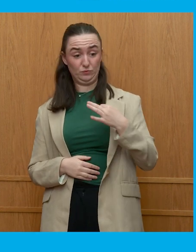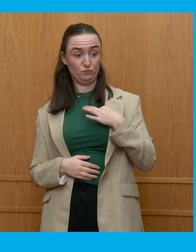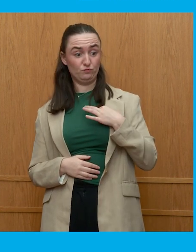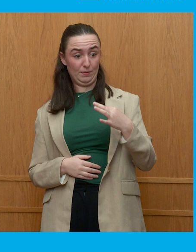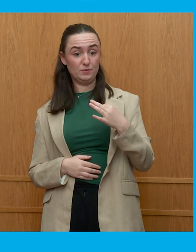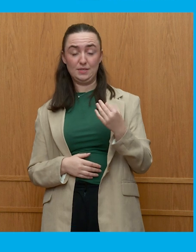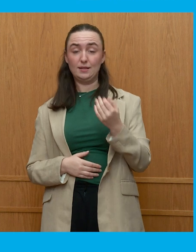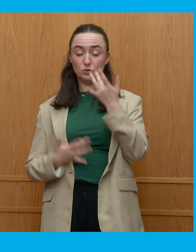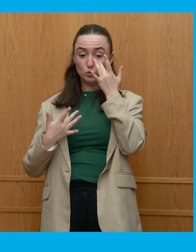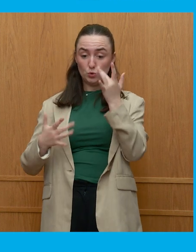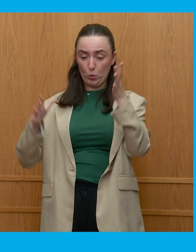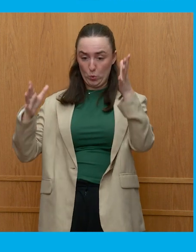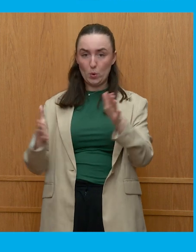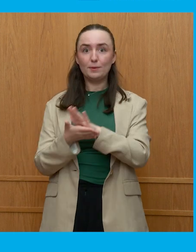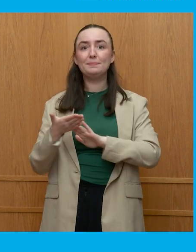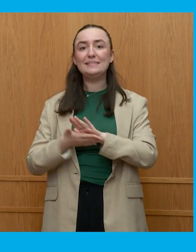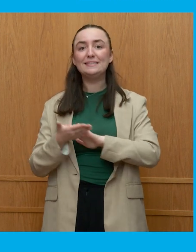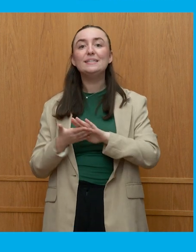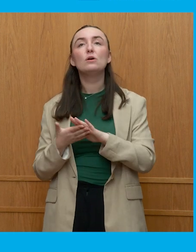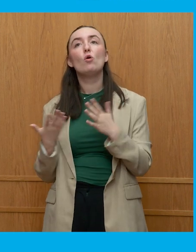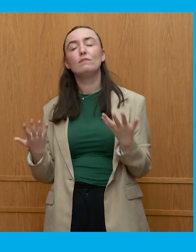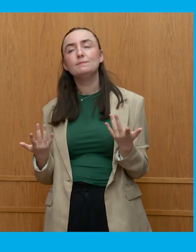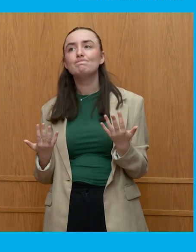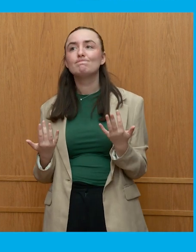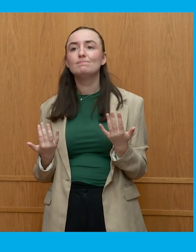meaning, being able to